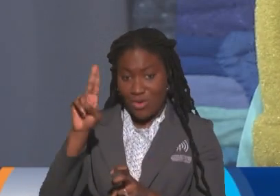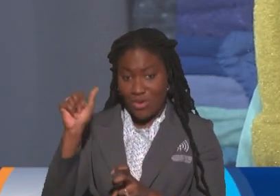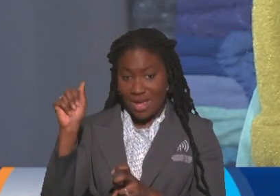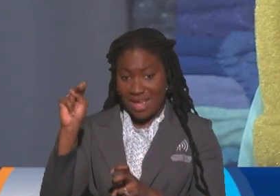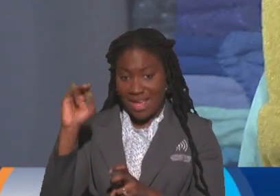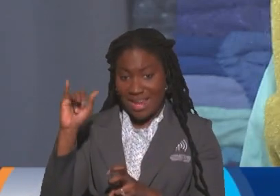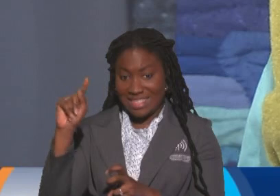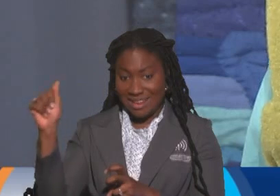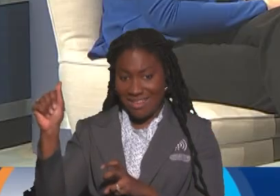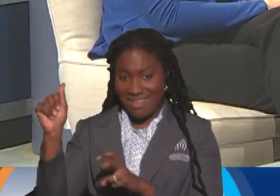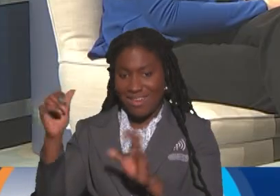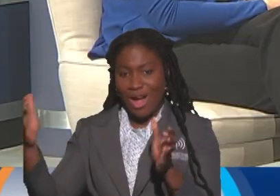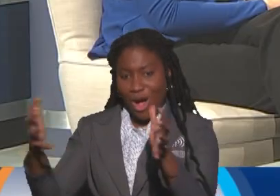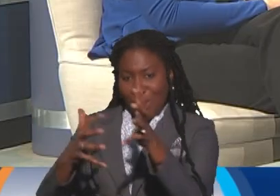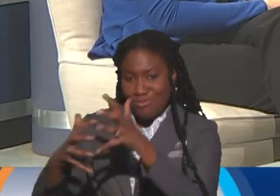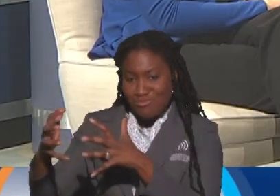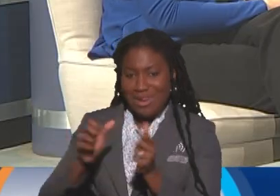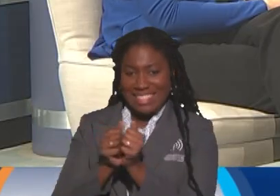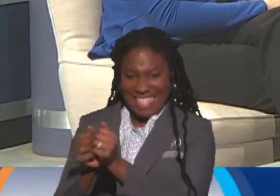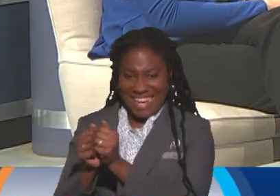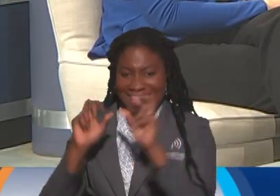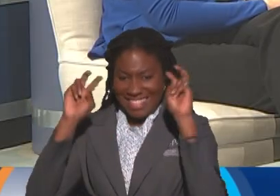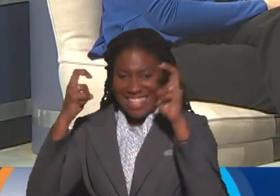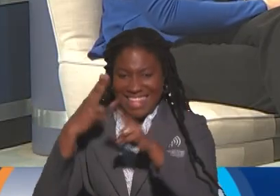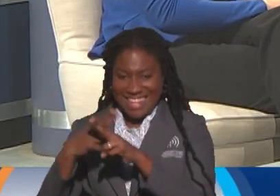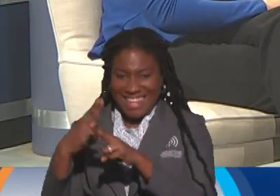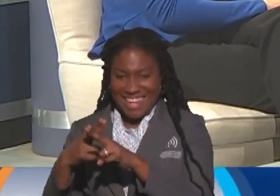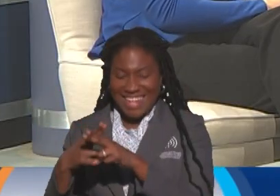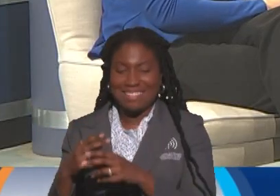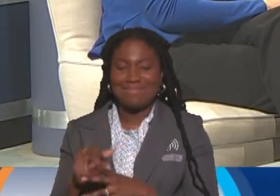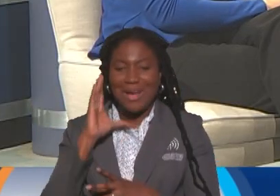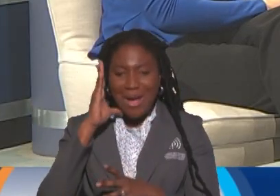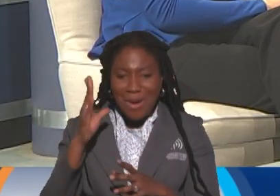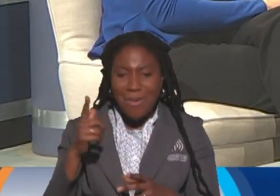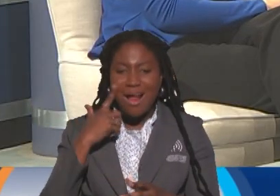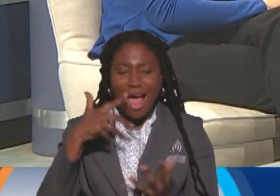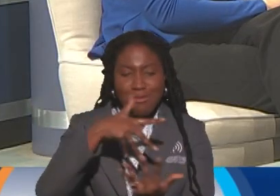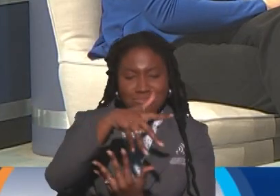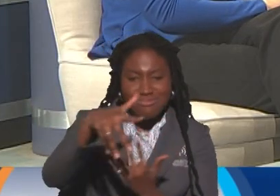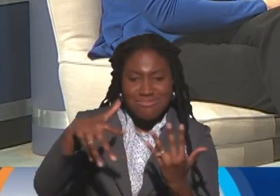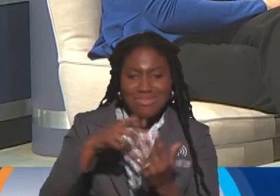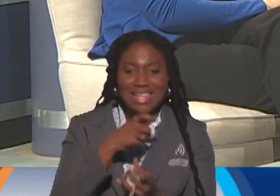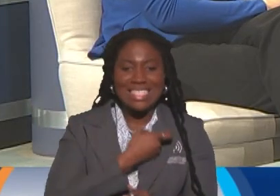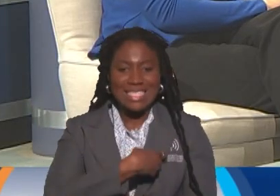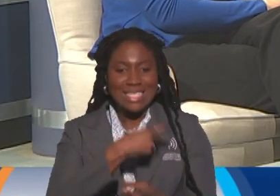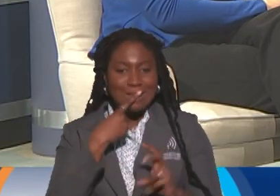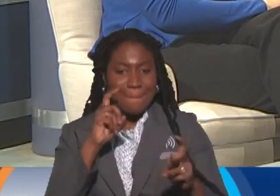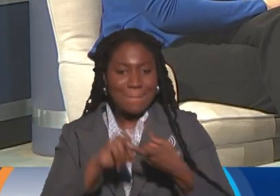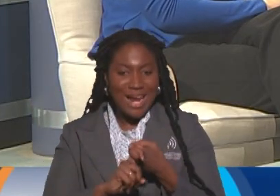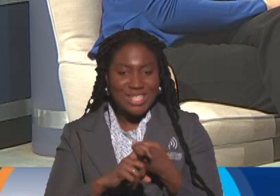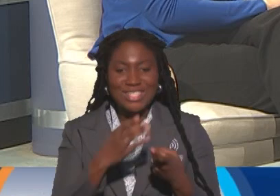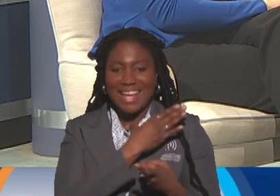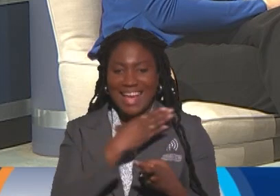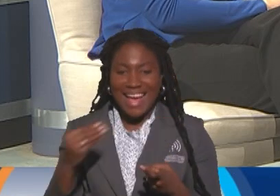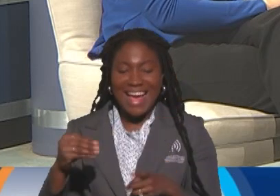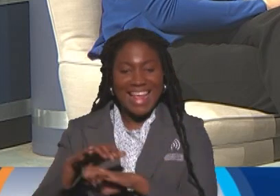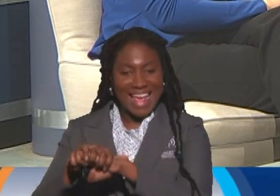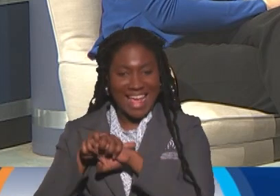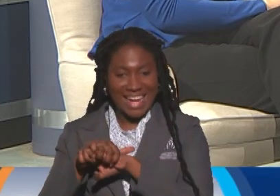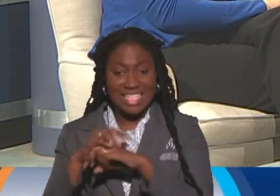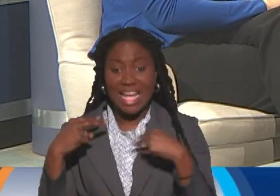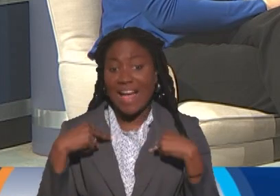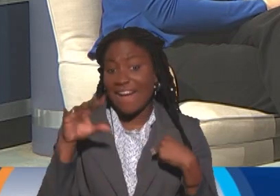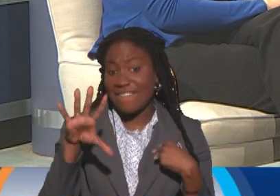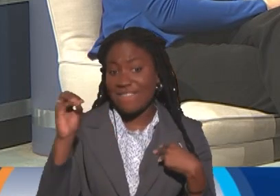Juanita Brings Us Together, the session. Okay. And it's going to be an interactive session in Spanish and English where it has like 50